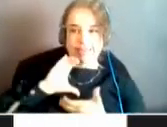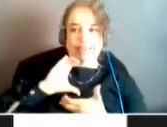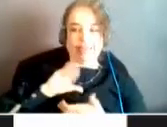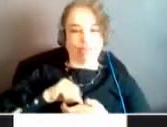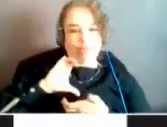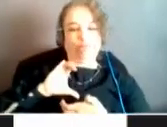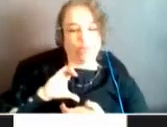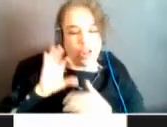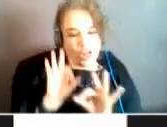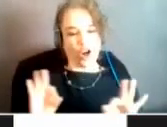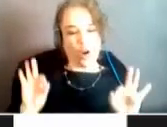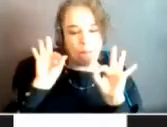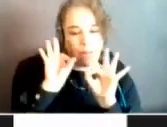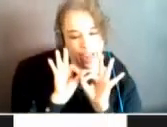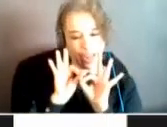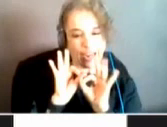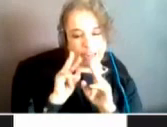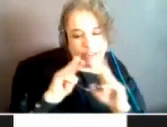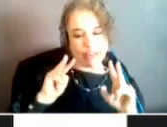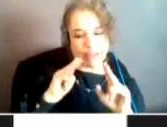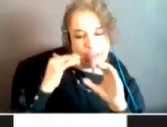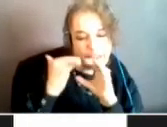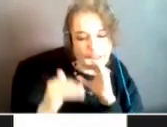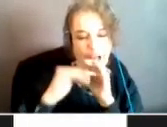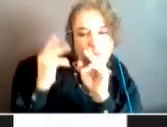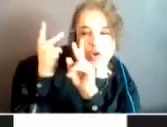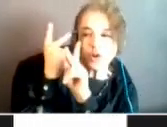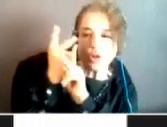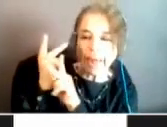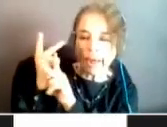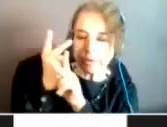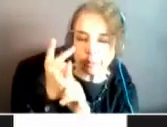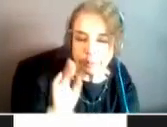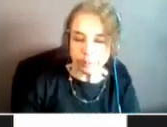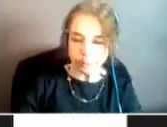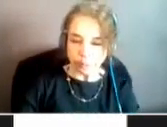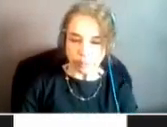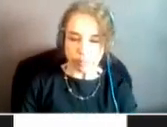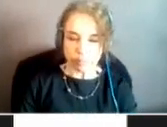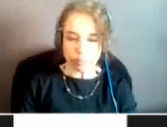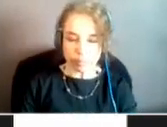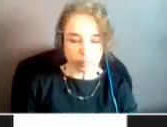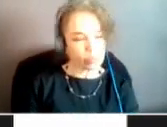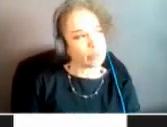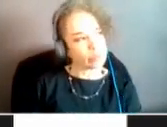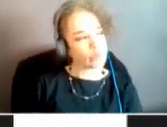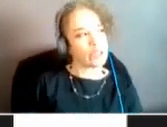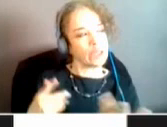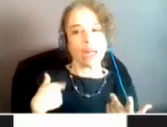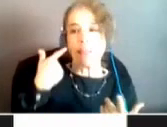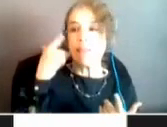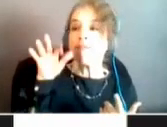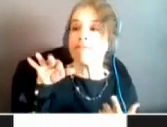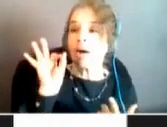presenting an important barrier to accessing care. And I just